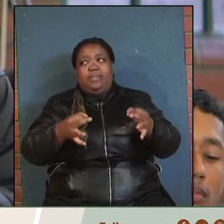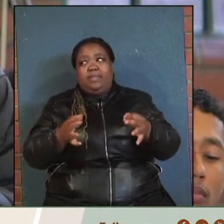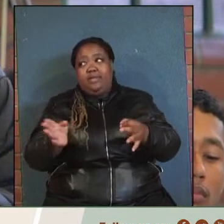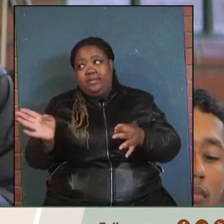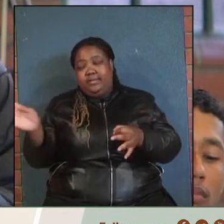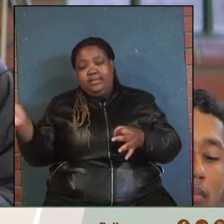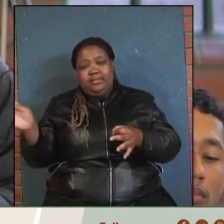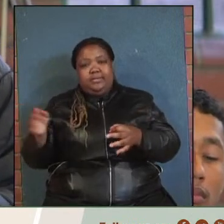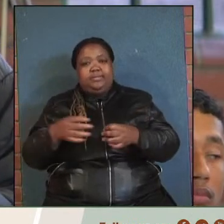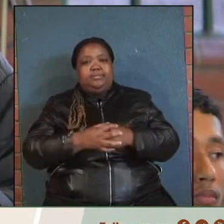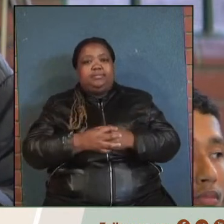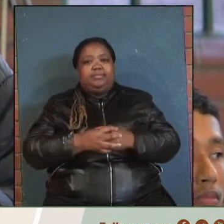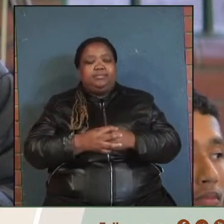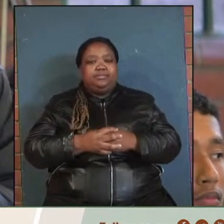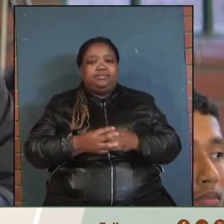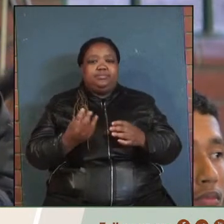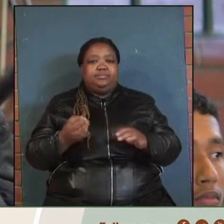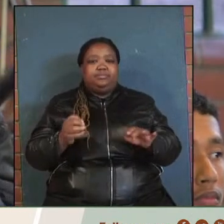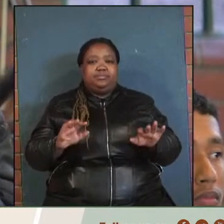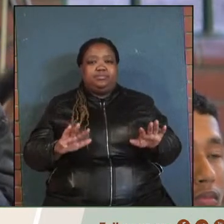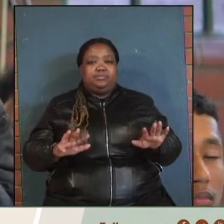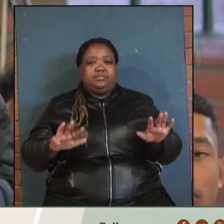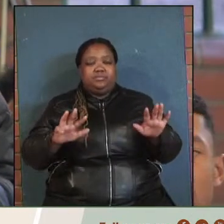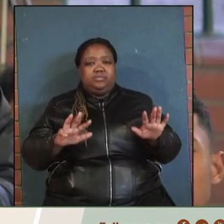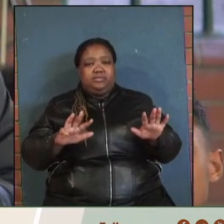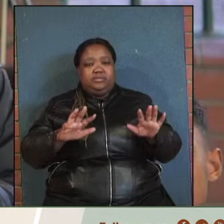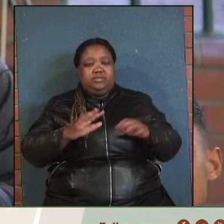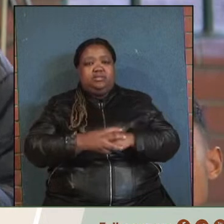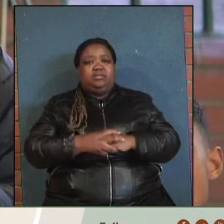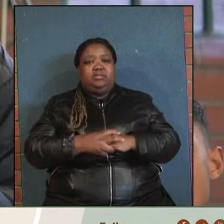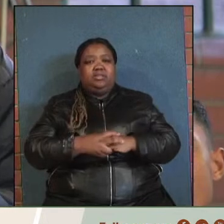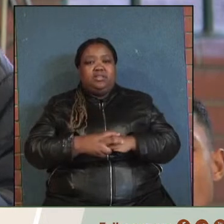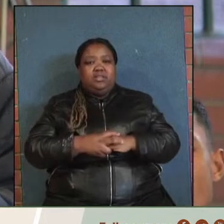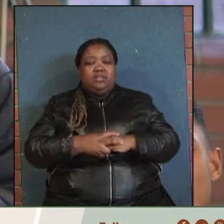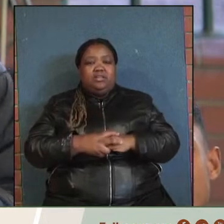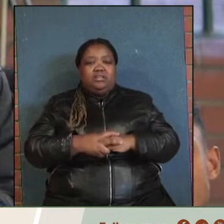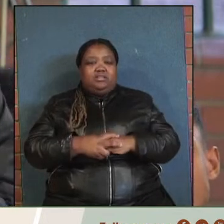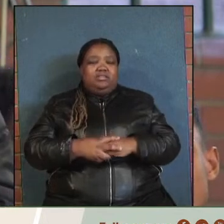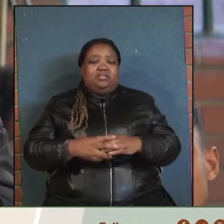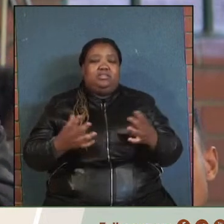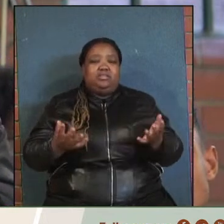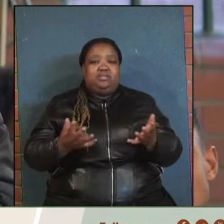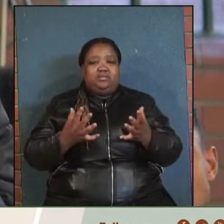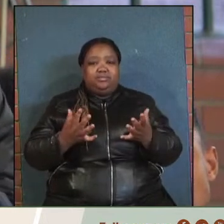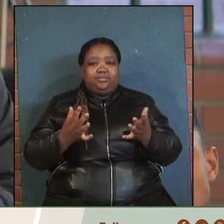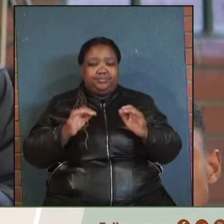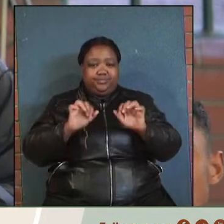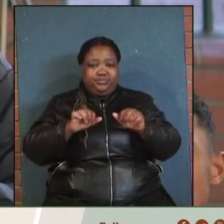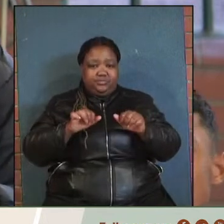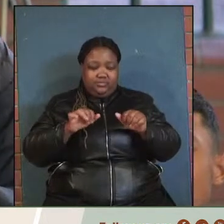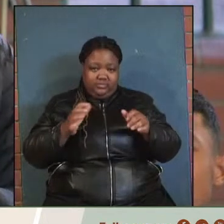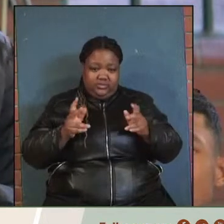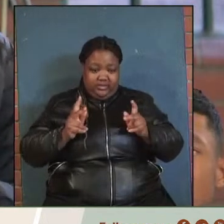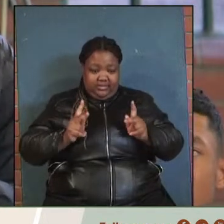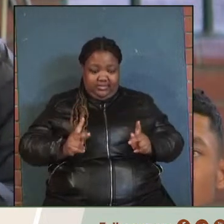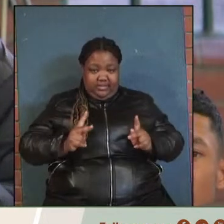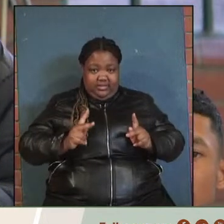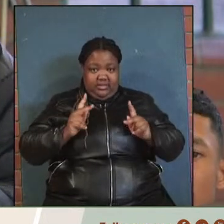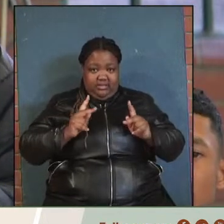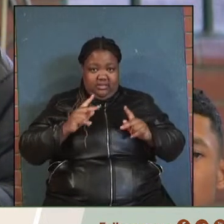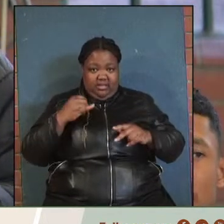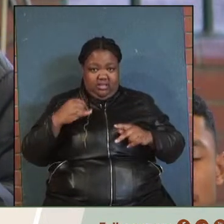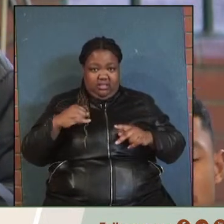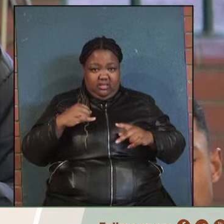physical ailments. Number nine, permanent physical injuries or death. Number 10,